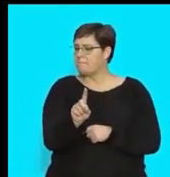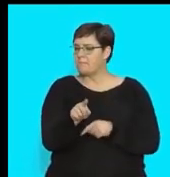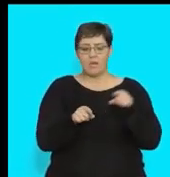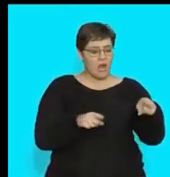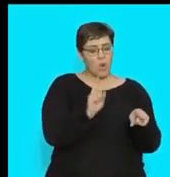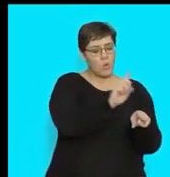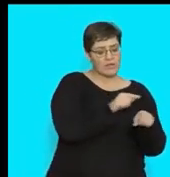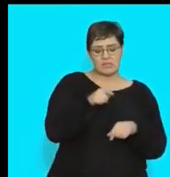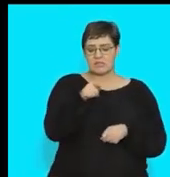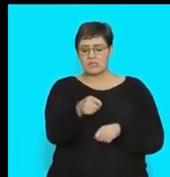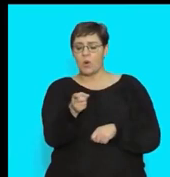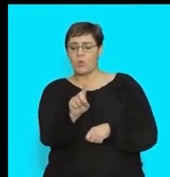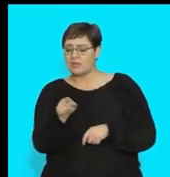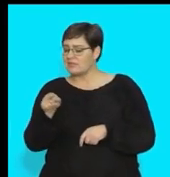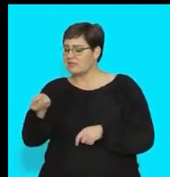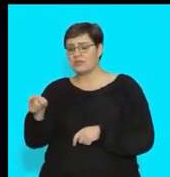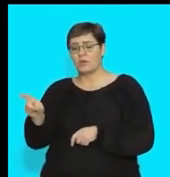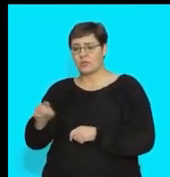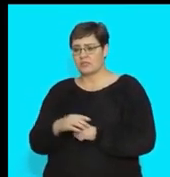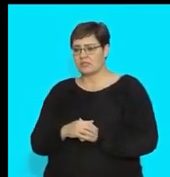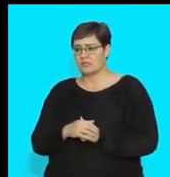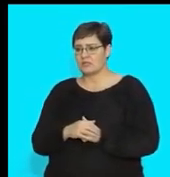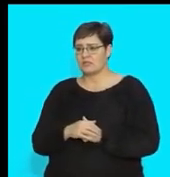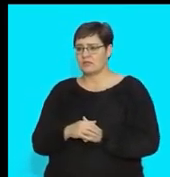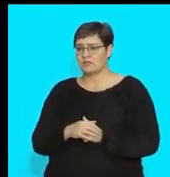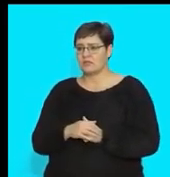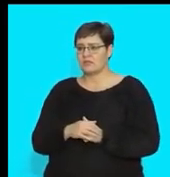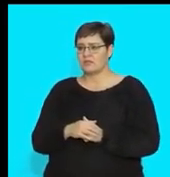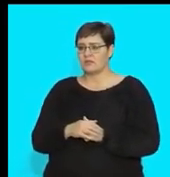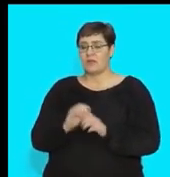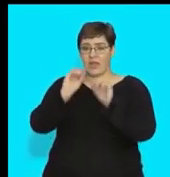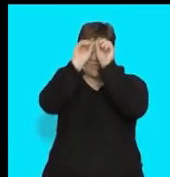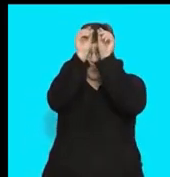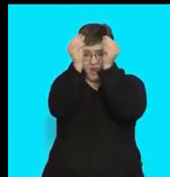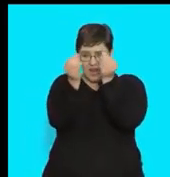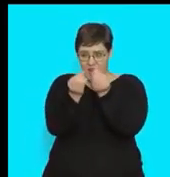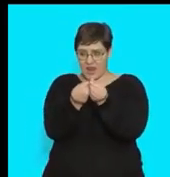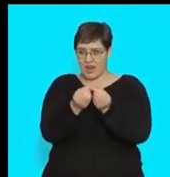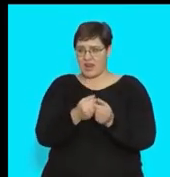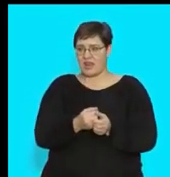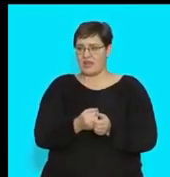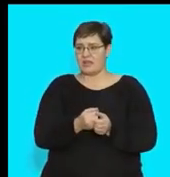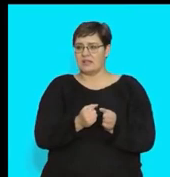to differentiate what can you see. Have a look here. Thin walls,